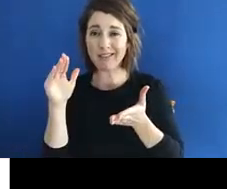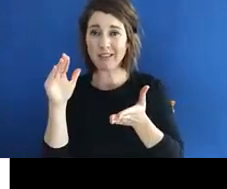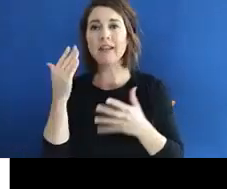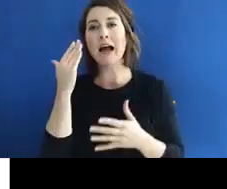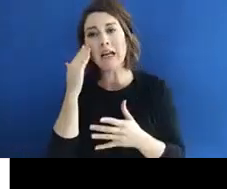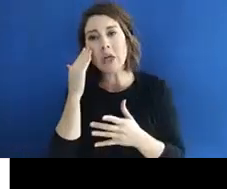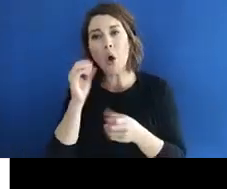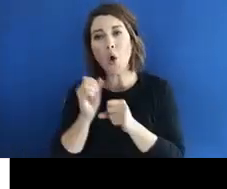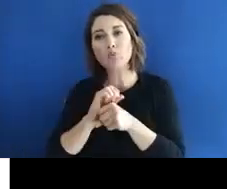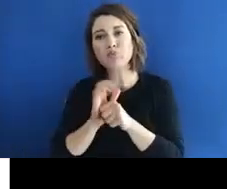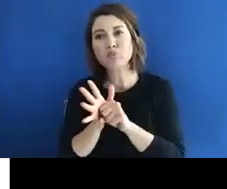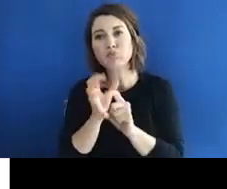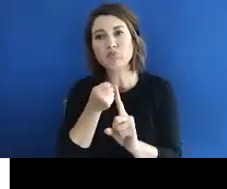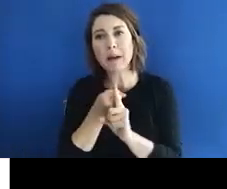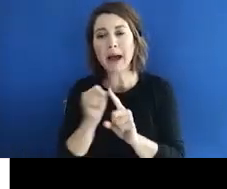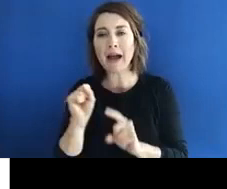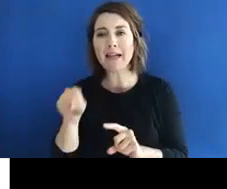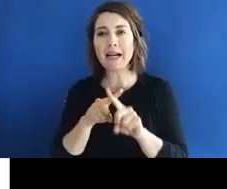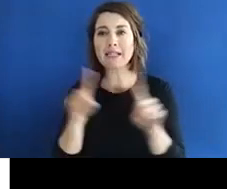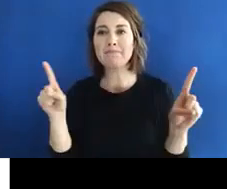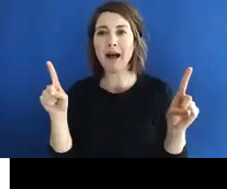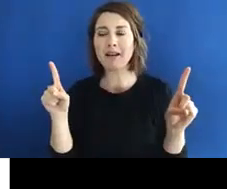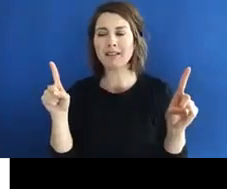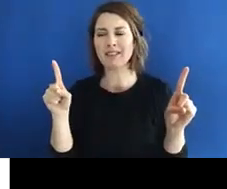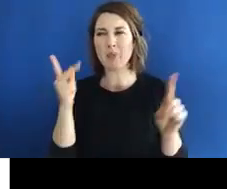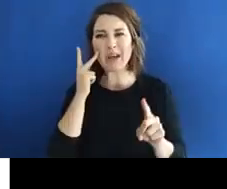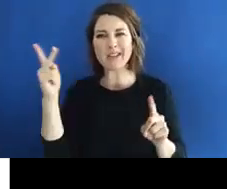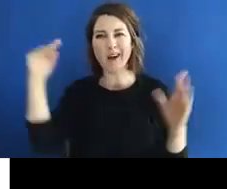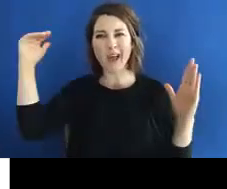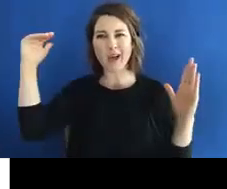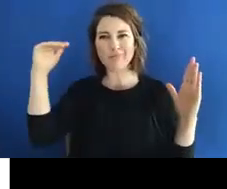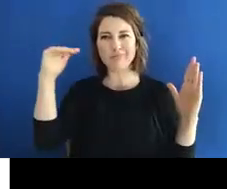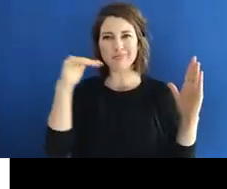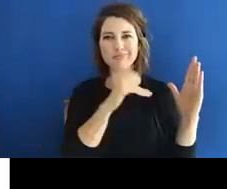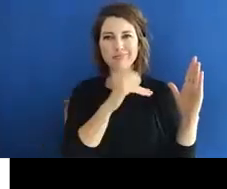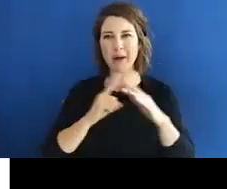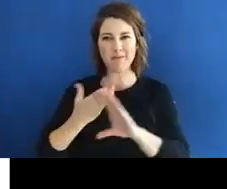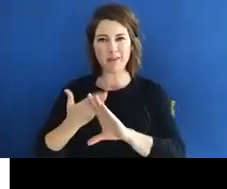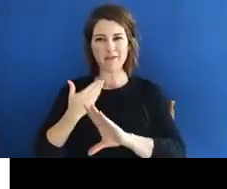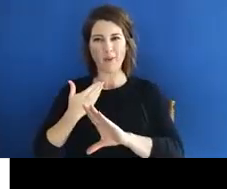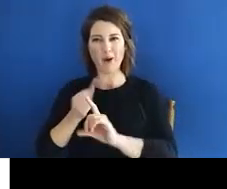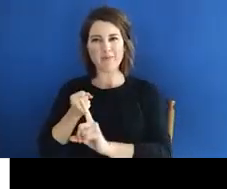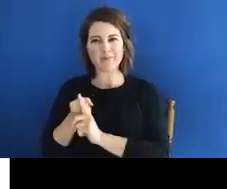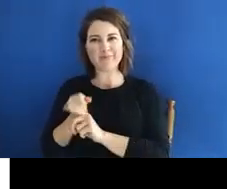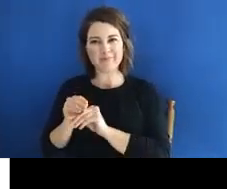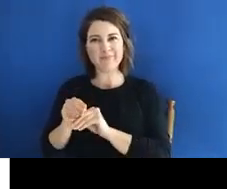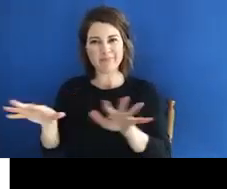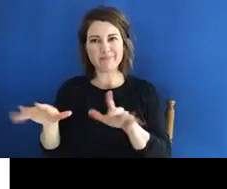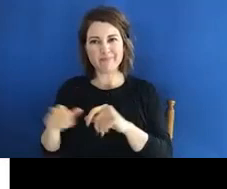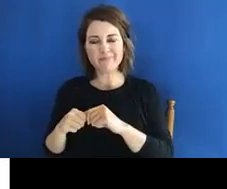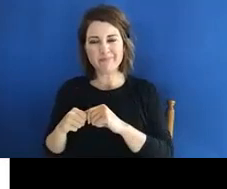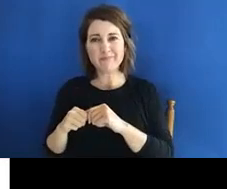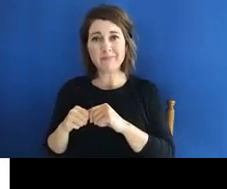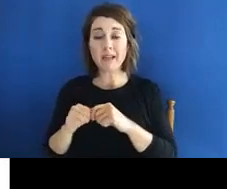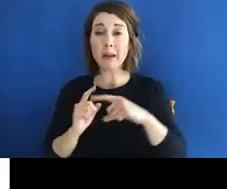COVID, that trend was established earlier. We knew it was declining. That employment rate has also dropped off